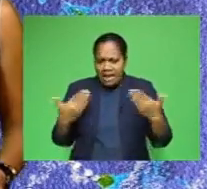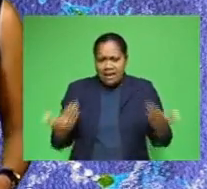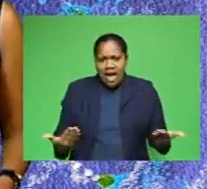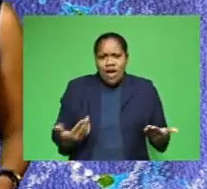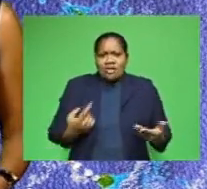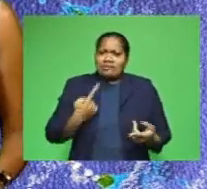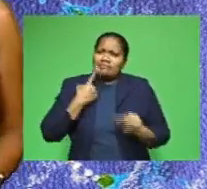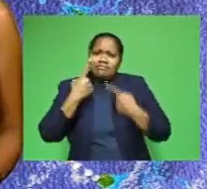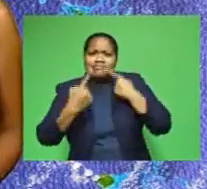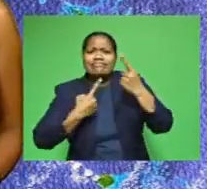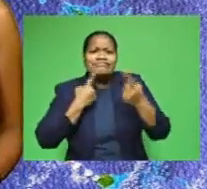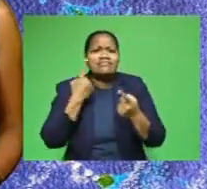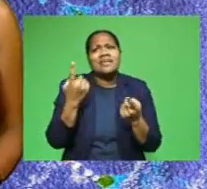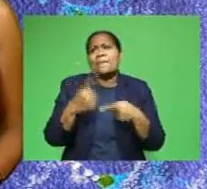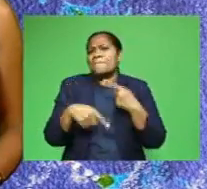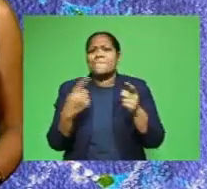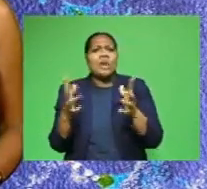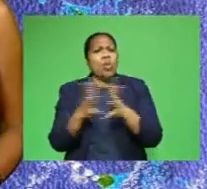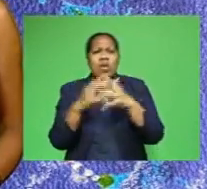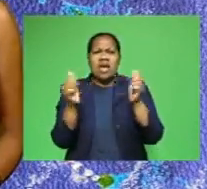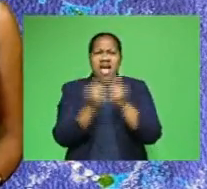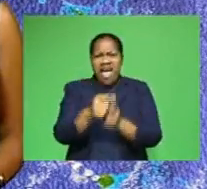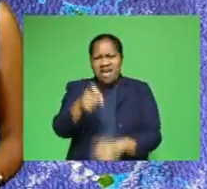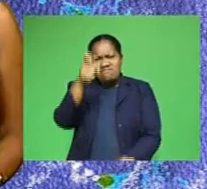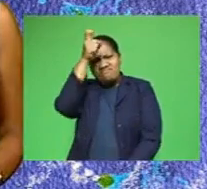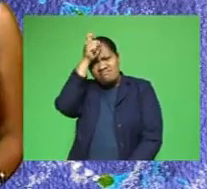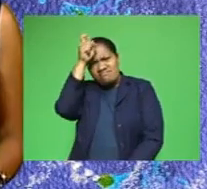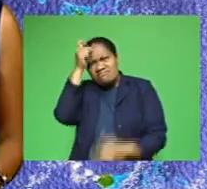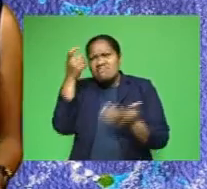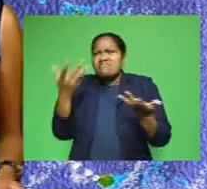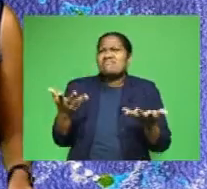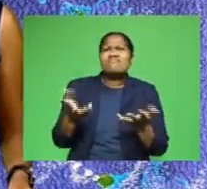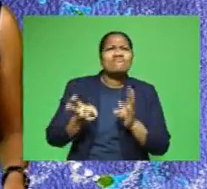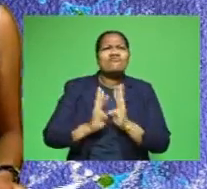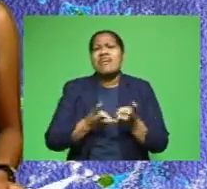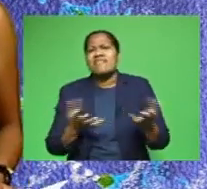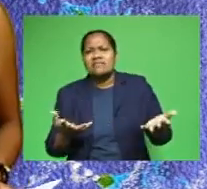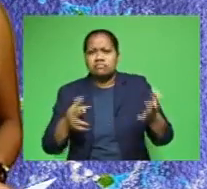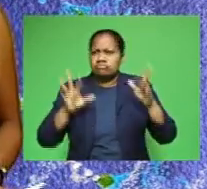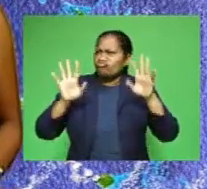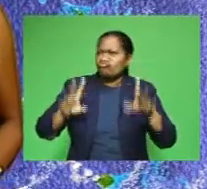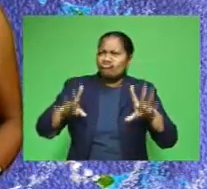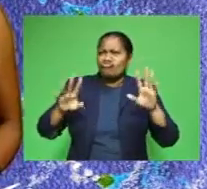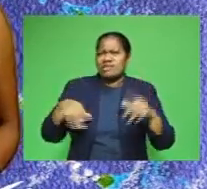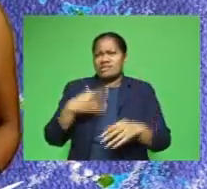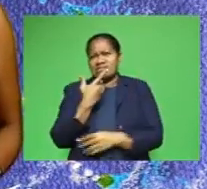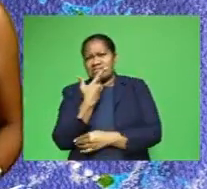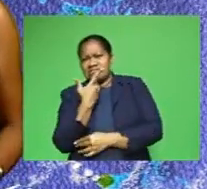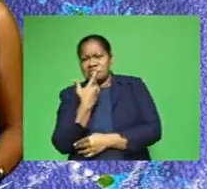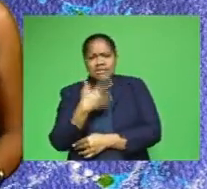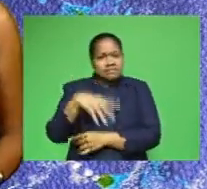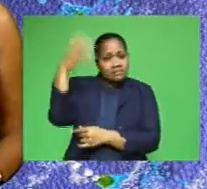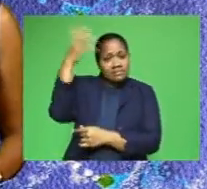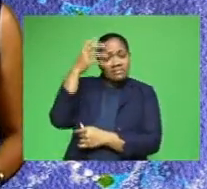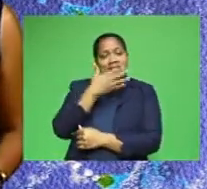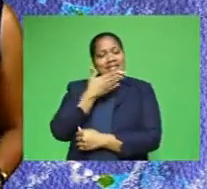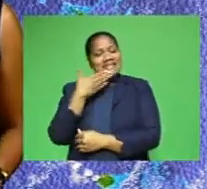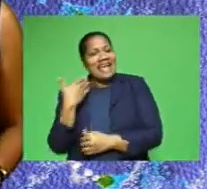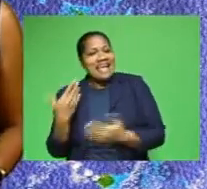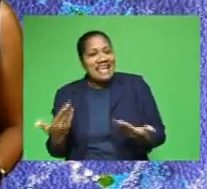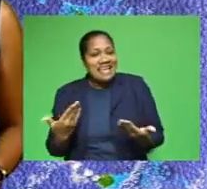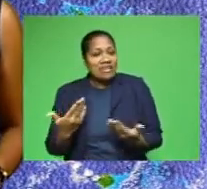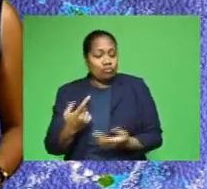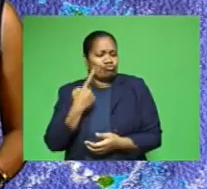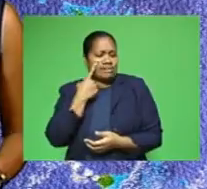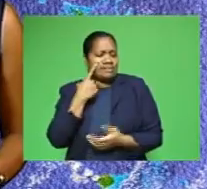mentioned weekend, many are wondering what the weekend will be like. Rainy and grumpy or nice and sunny? We'll find out in